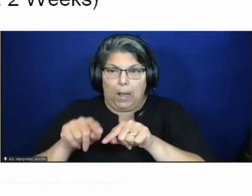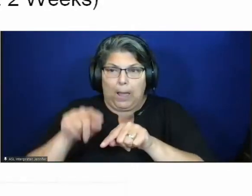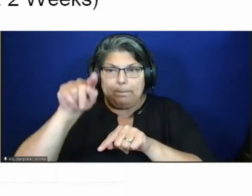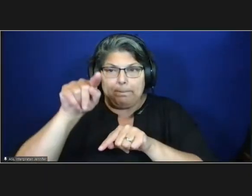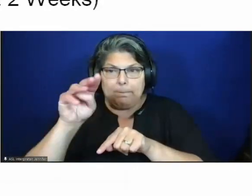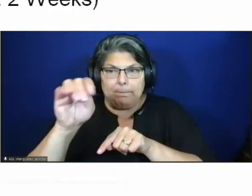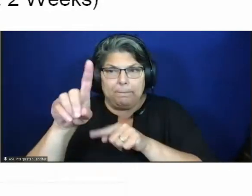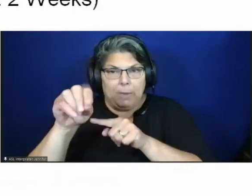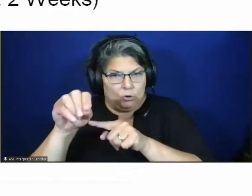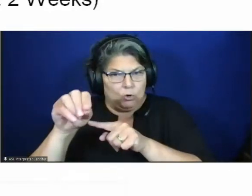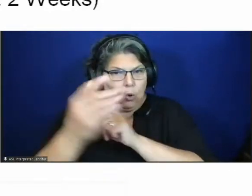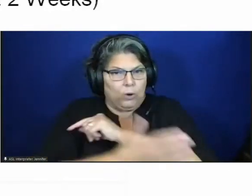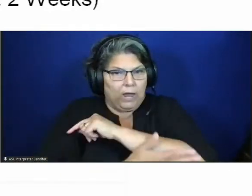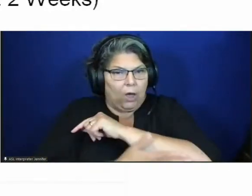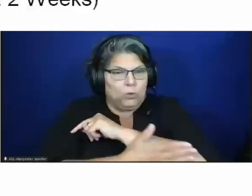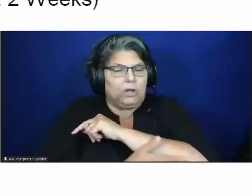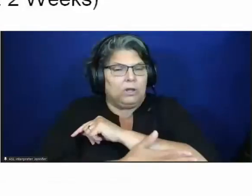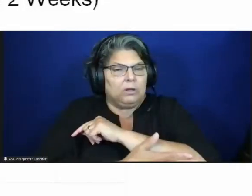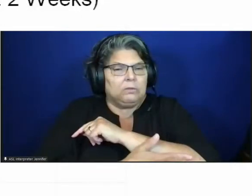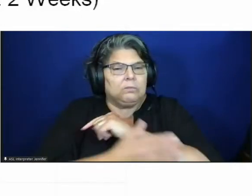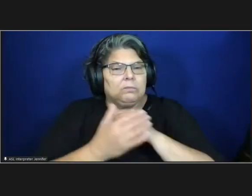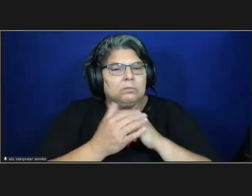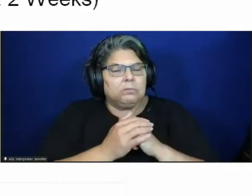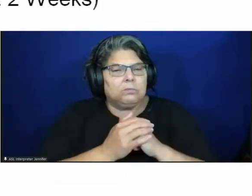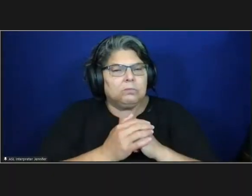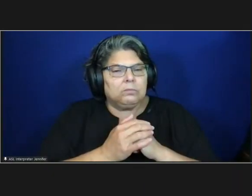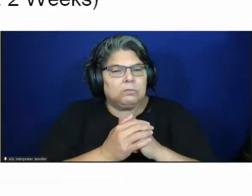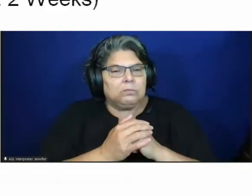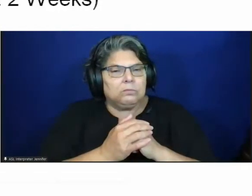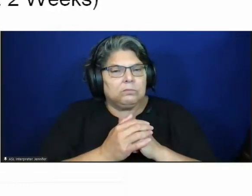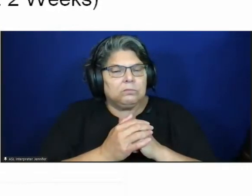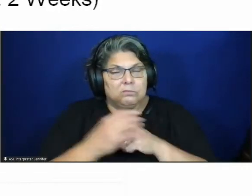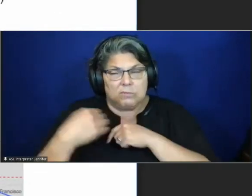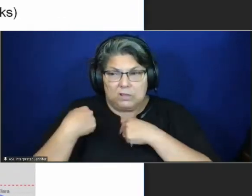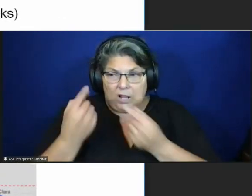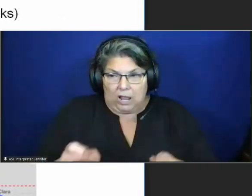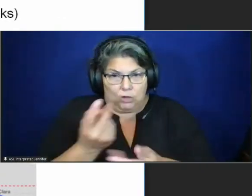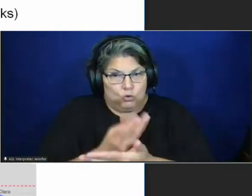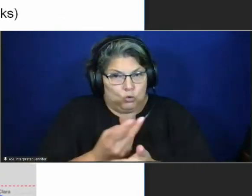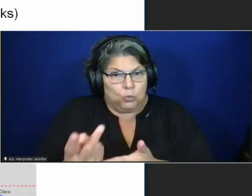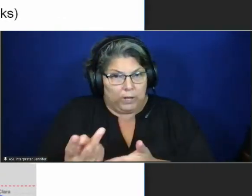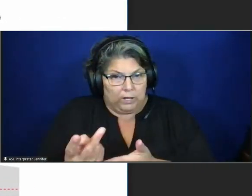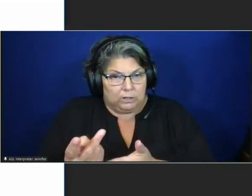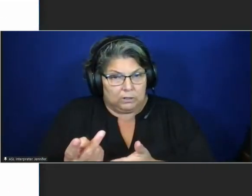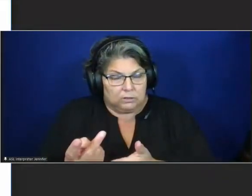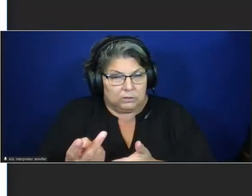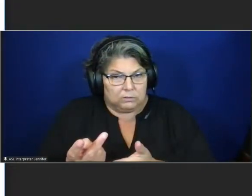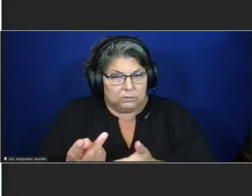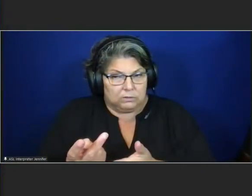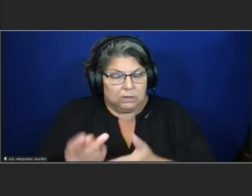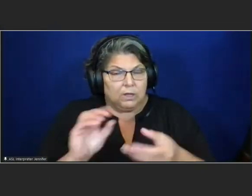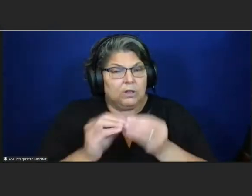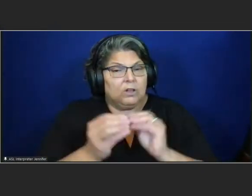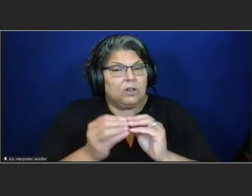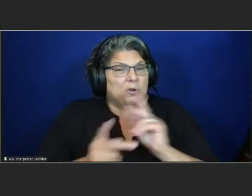Mendocino County. And we're, in the last 2 weeks, our case